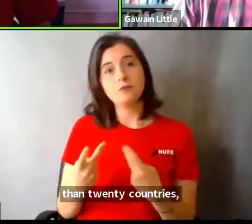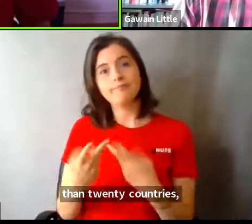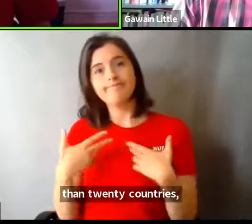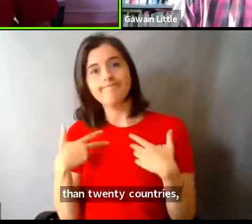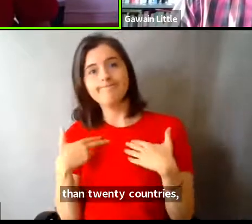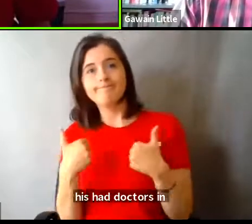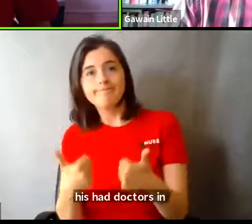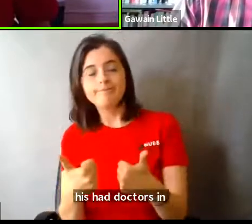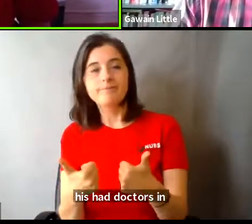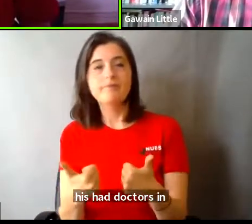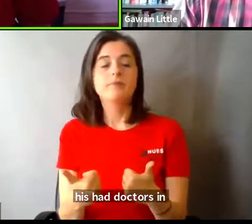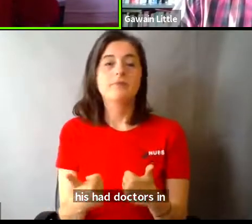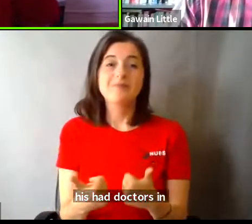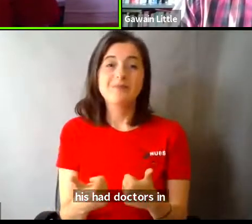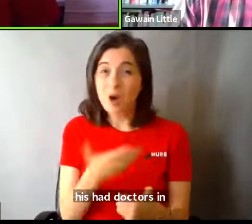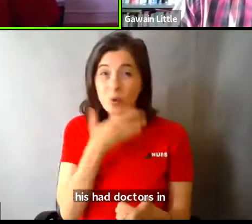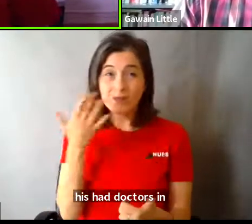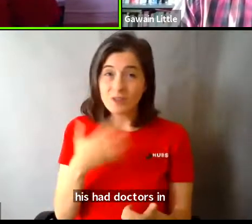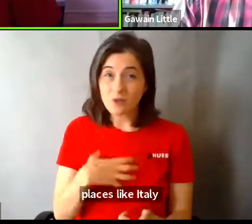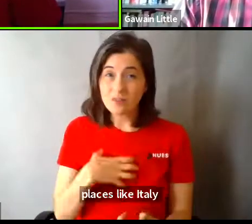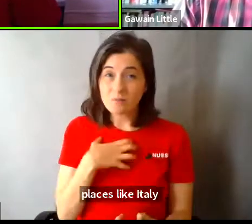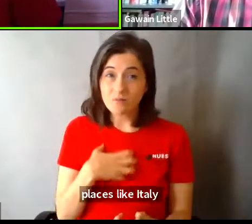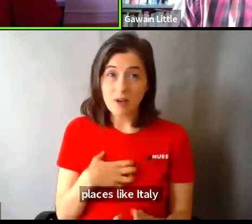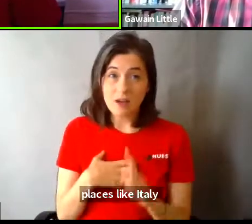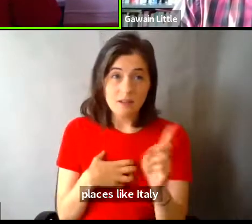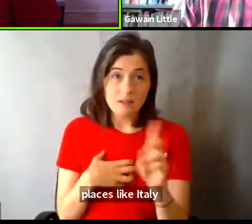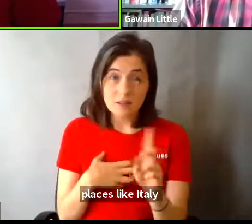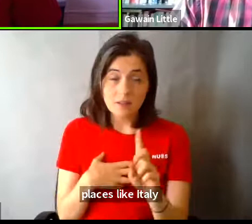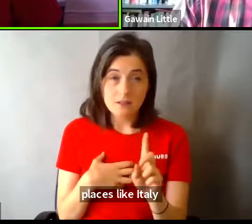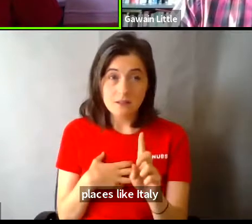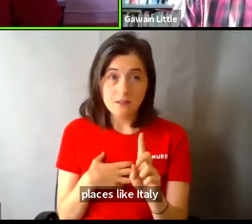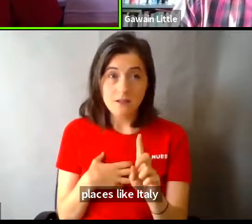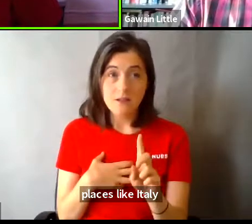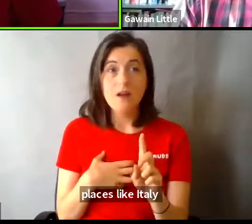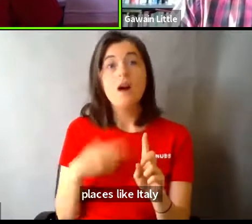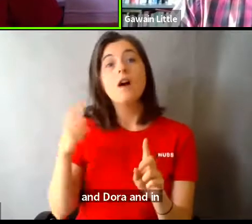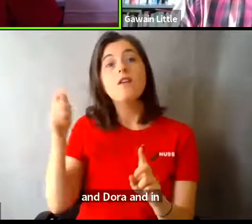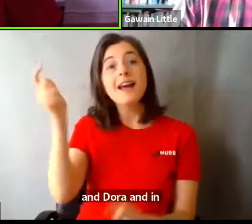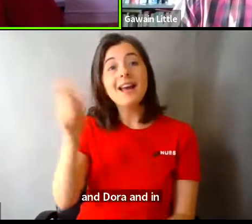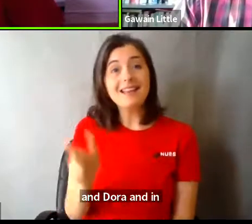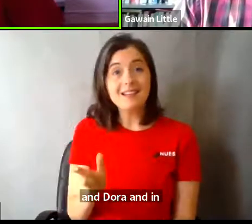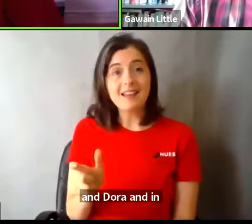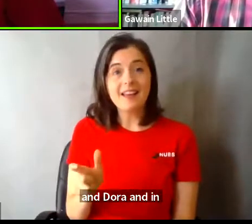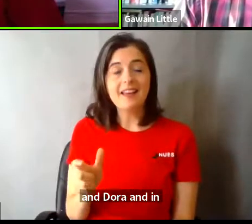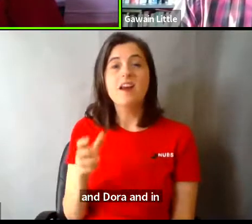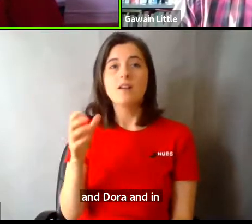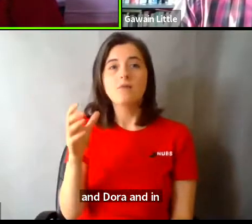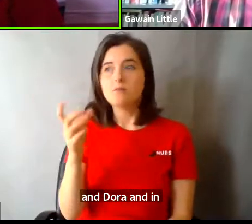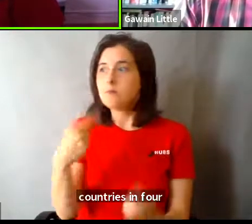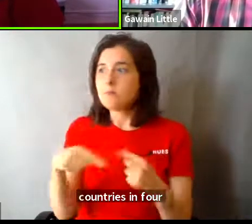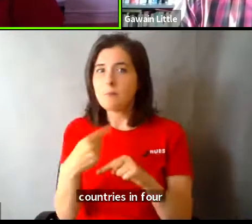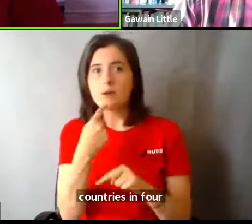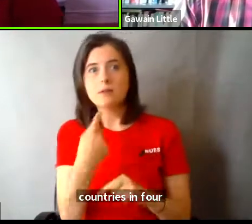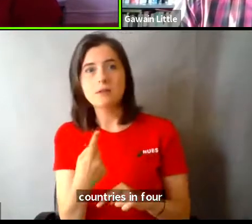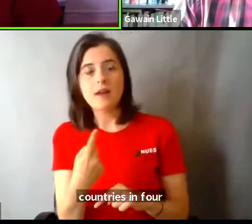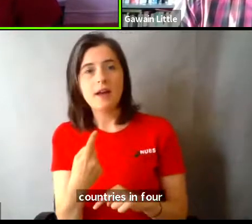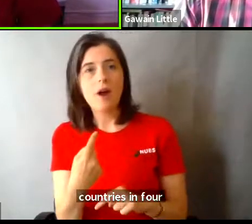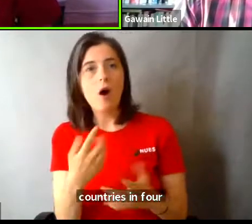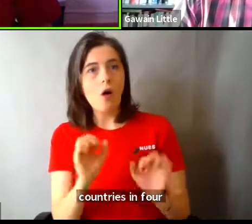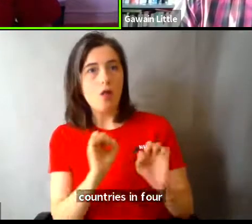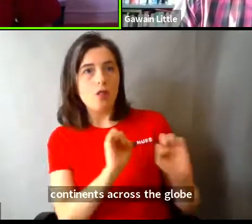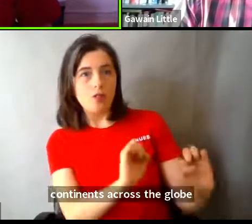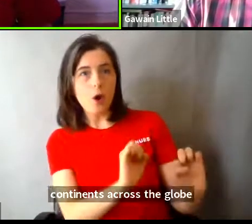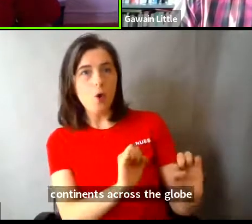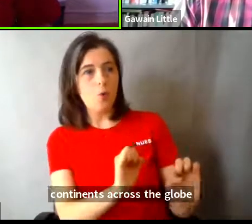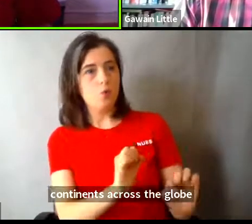not a surprise, and I think it's fully justified, that from Italy, there is a call for those doctors and those medics to be